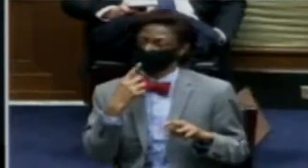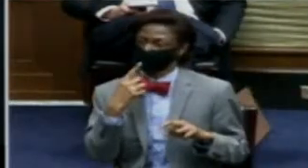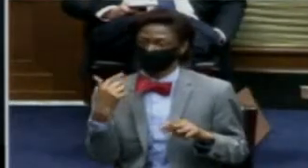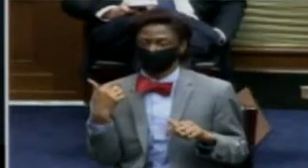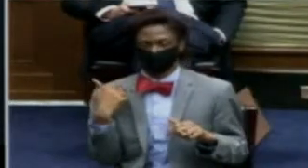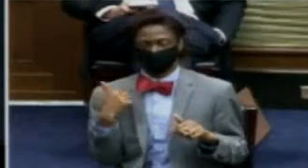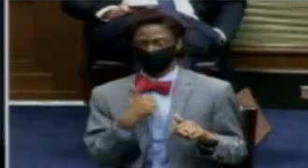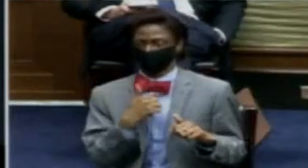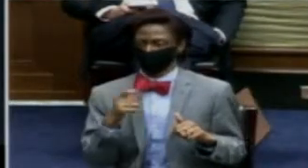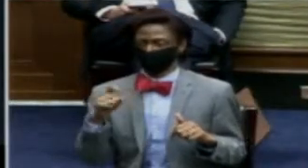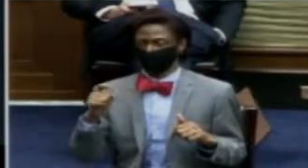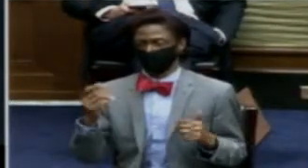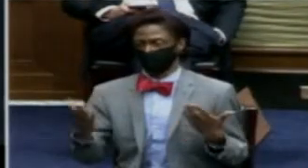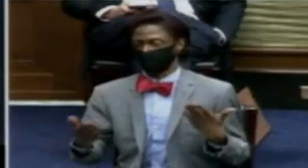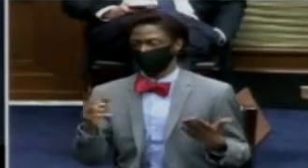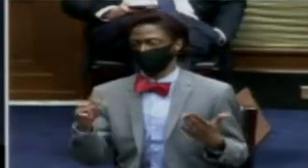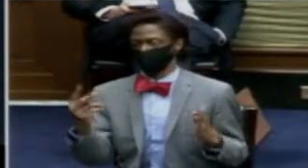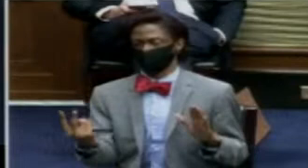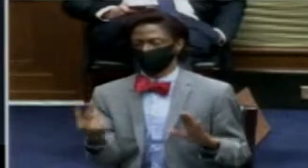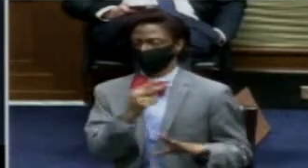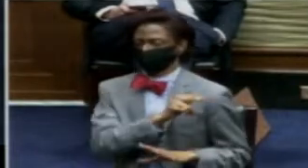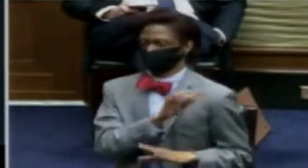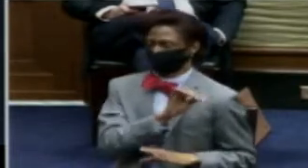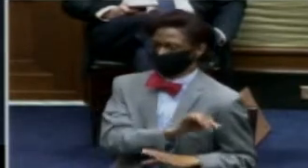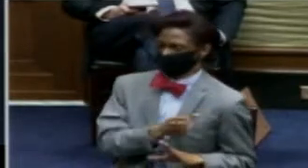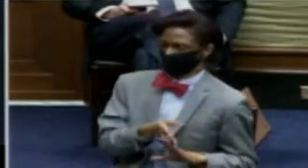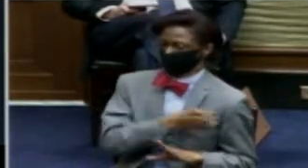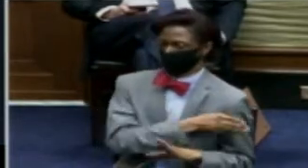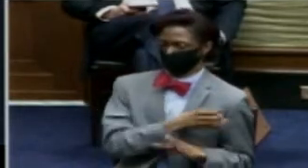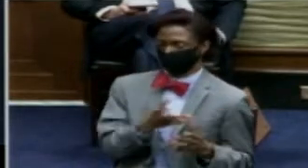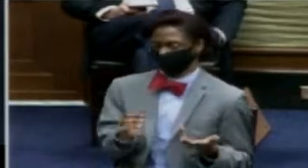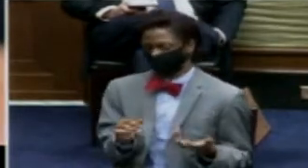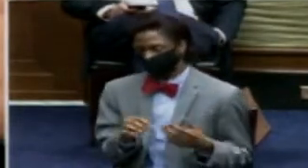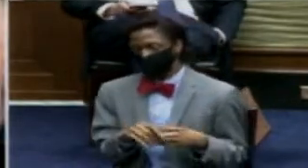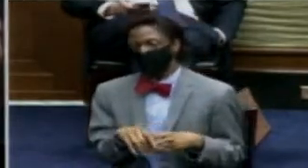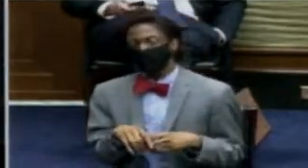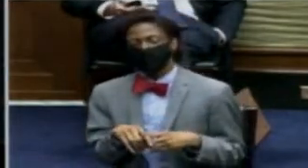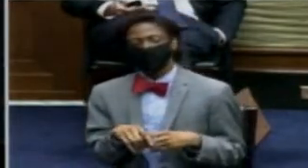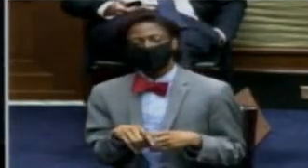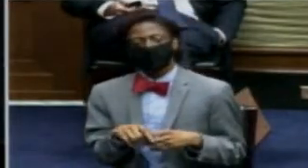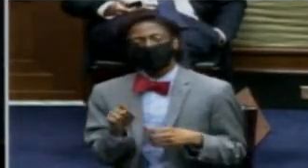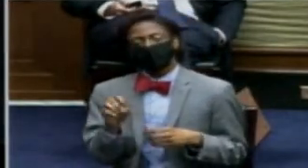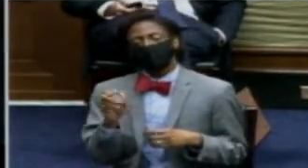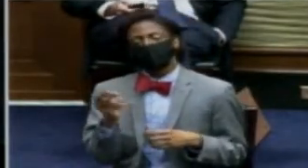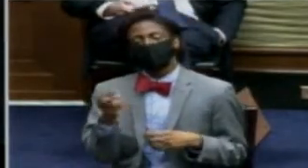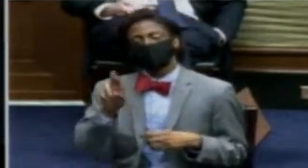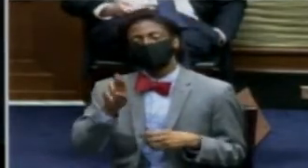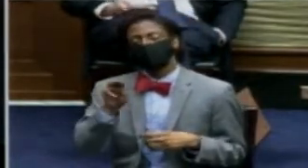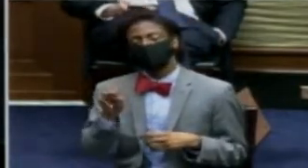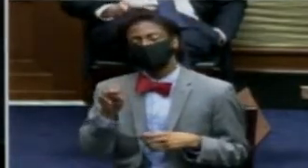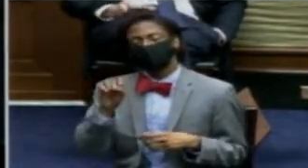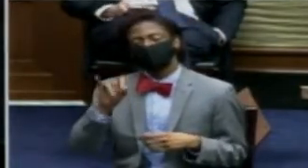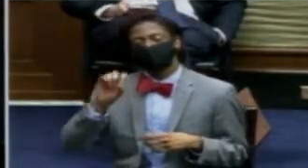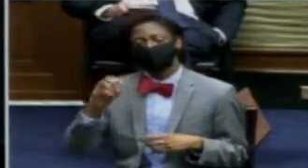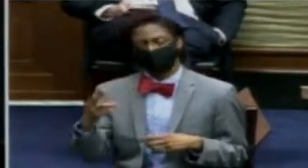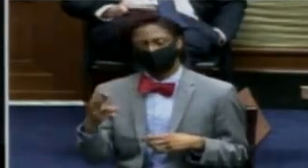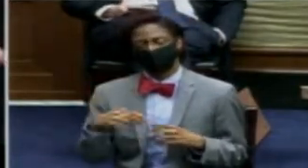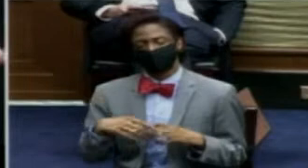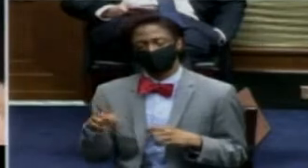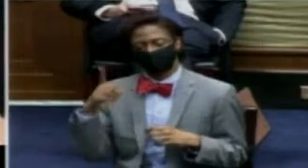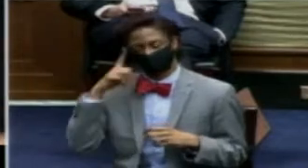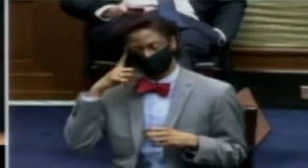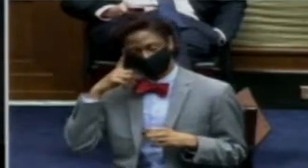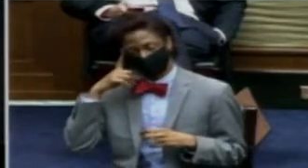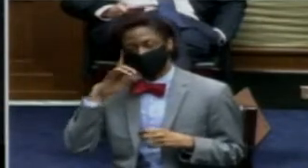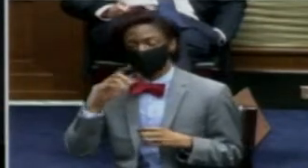history, maybe they should reflect on that a bit before they say that. With regard to that, Mr. Smith, do you worry about the vulnerability of a federal